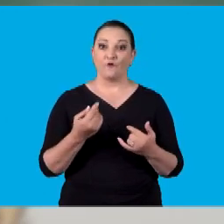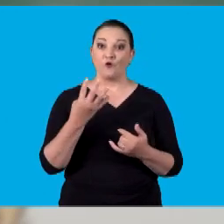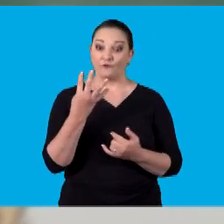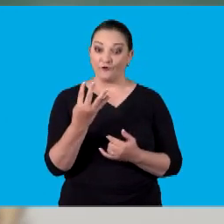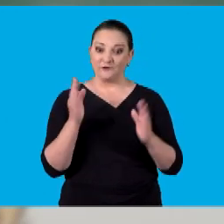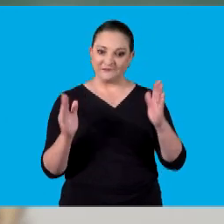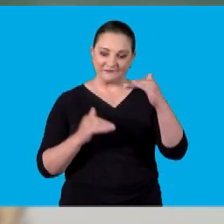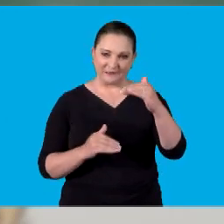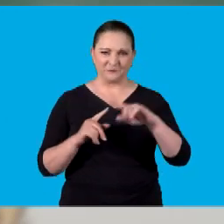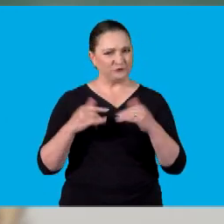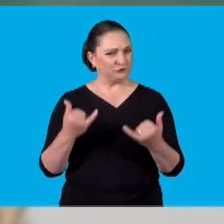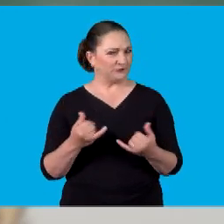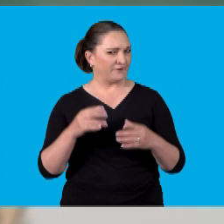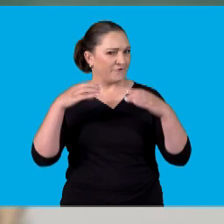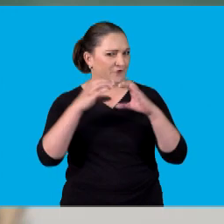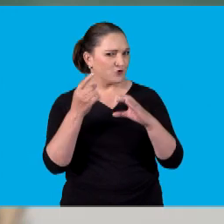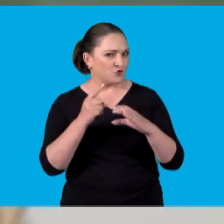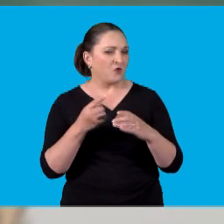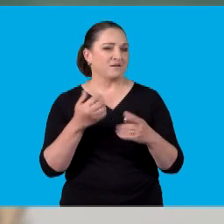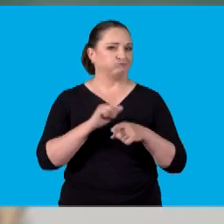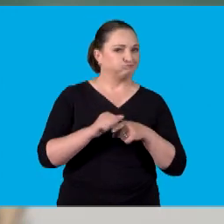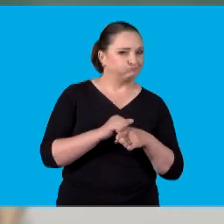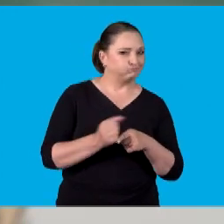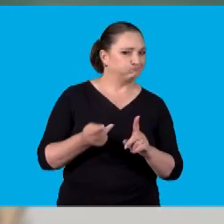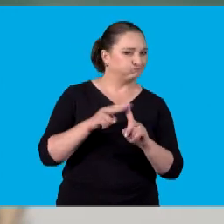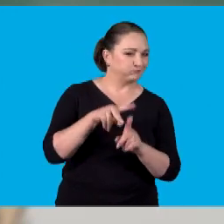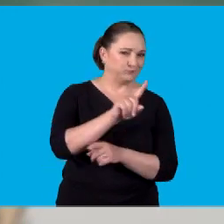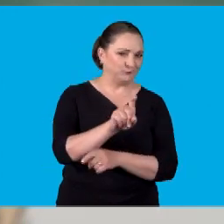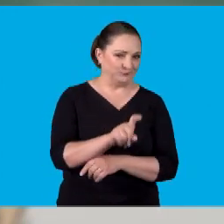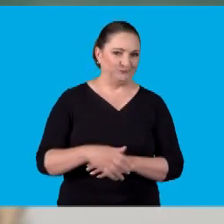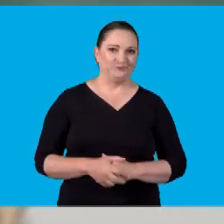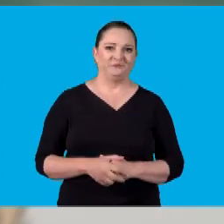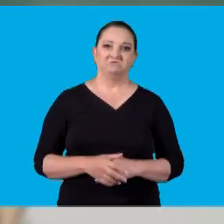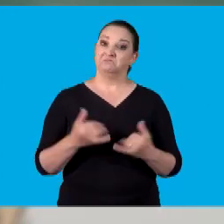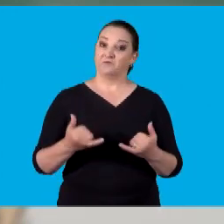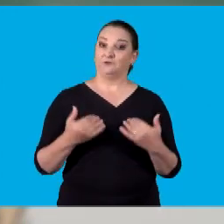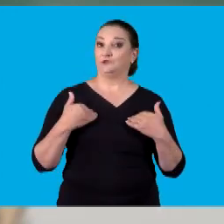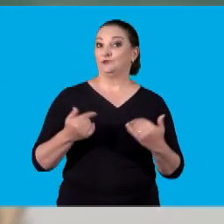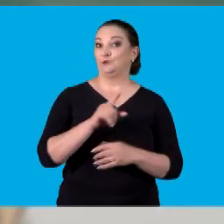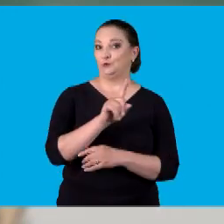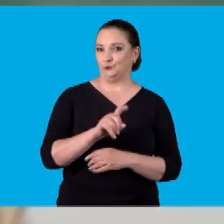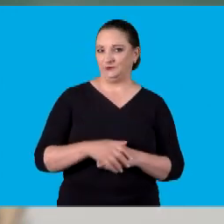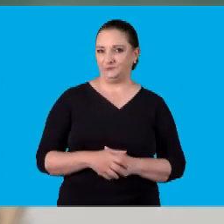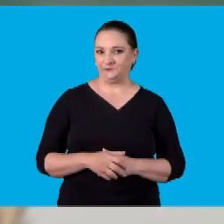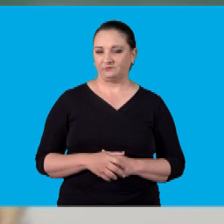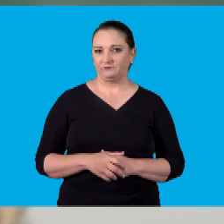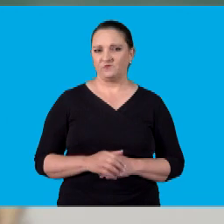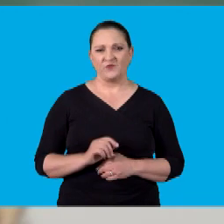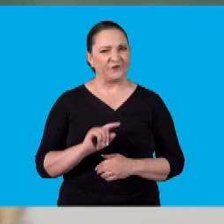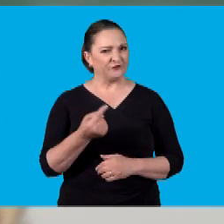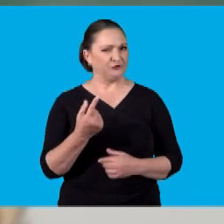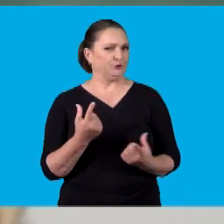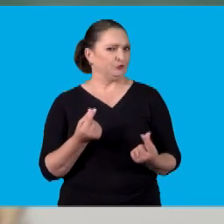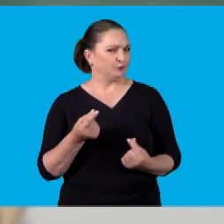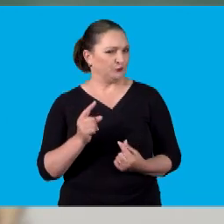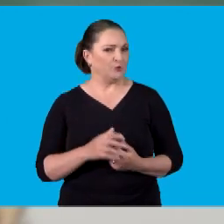the practice and application questions. Let's get right to our questions. Now, firstly, we are